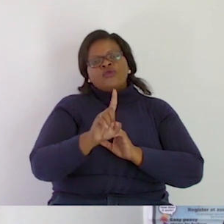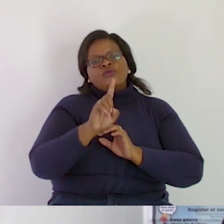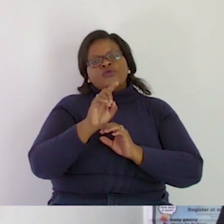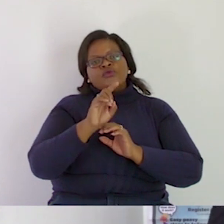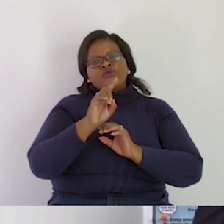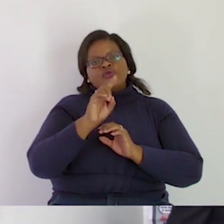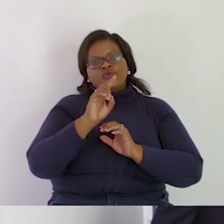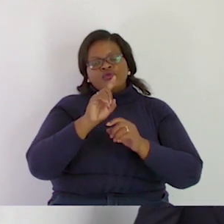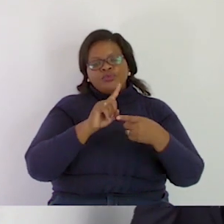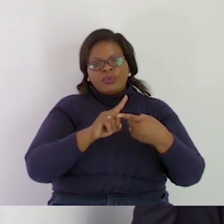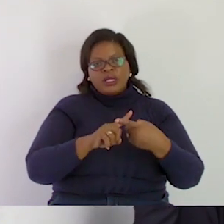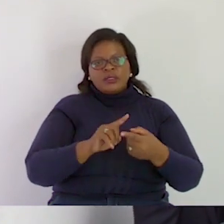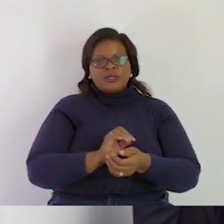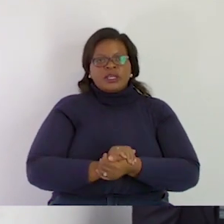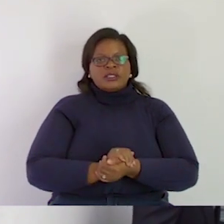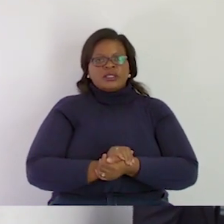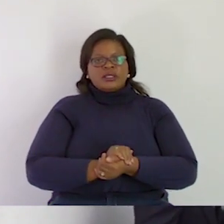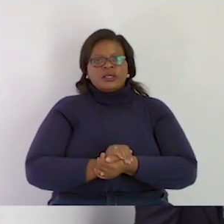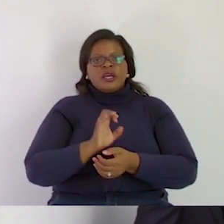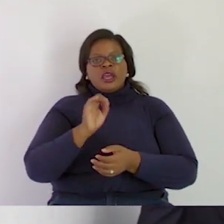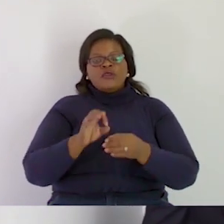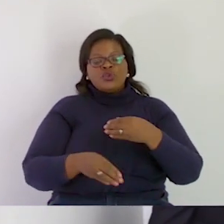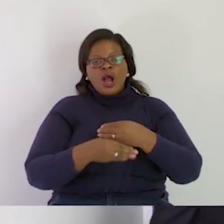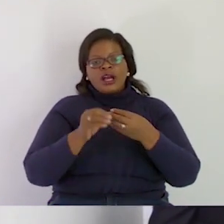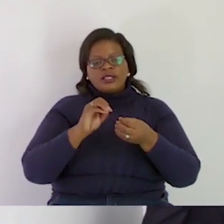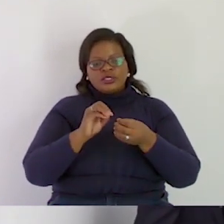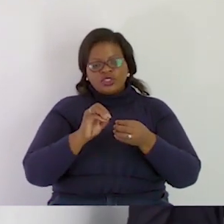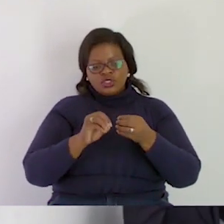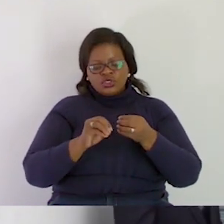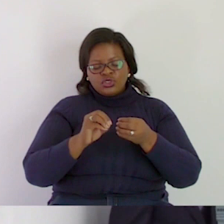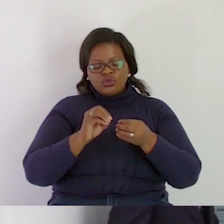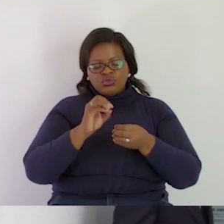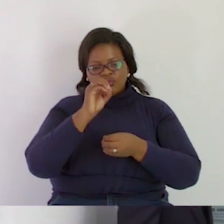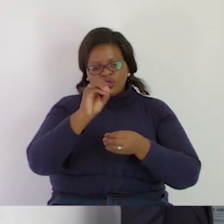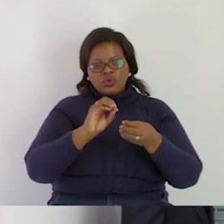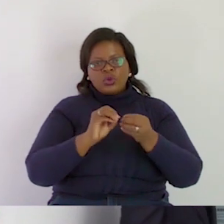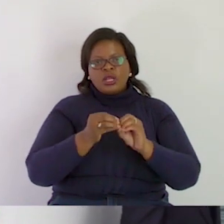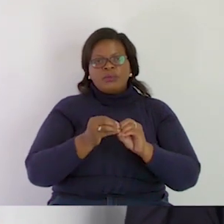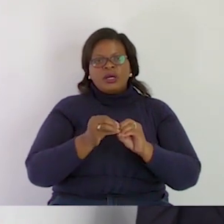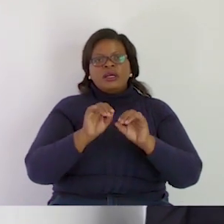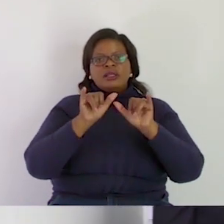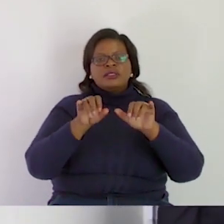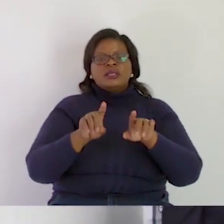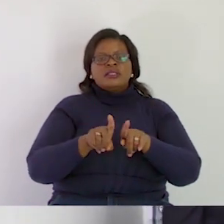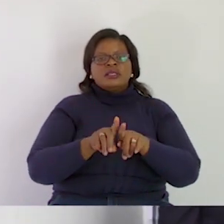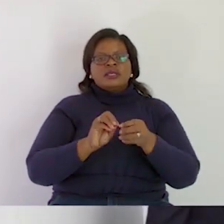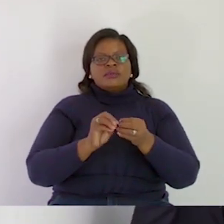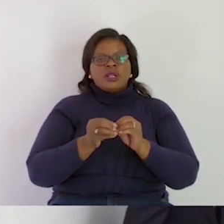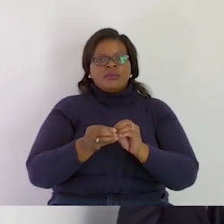to a number, you get a number. If you multiply a number by 1, you get that number.